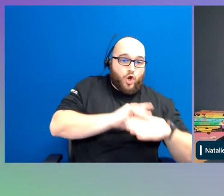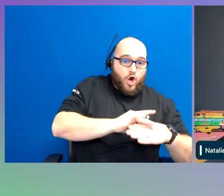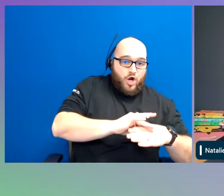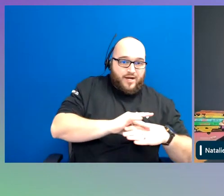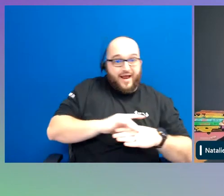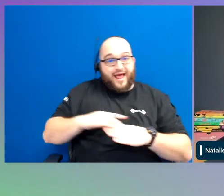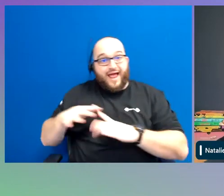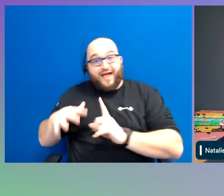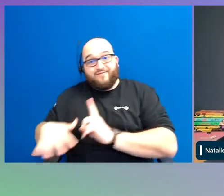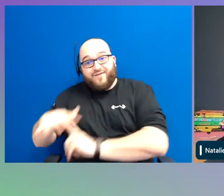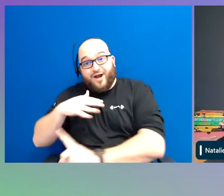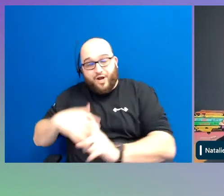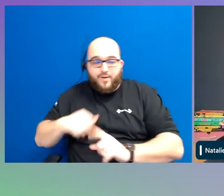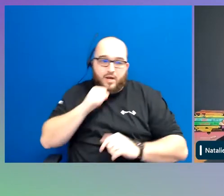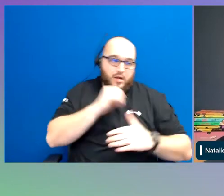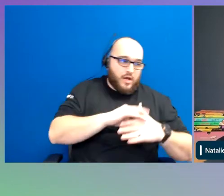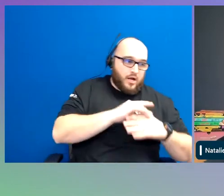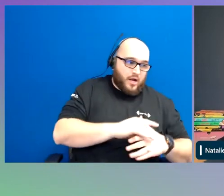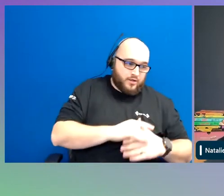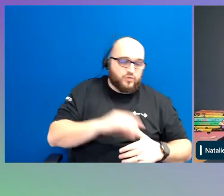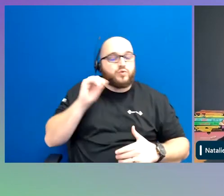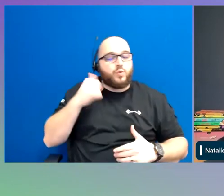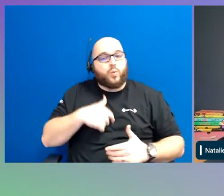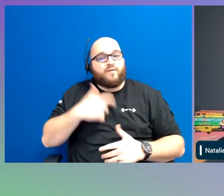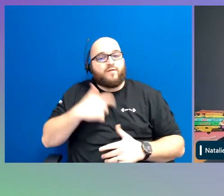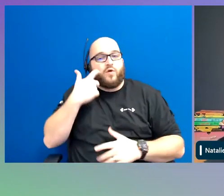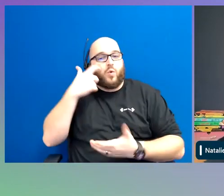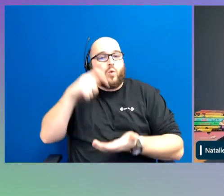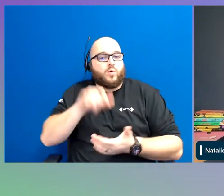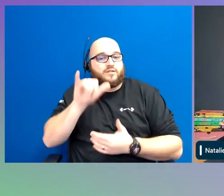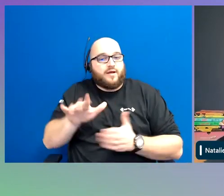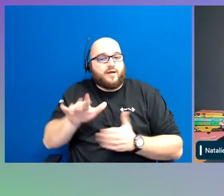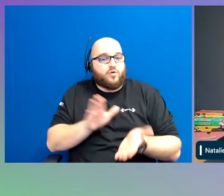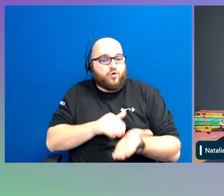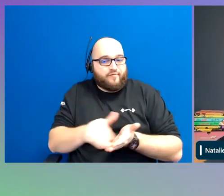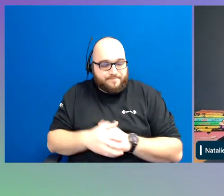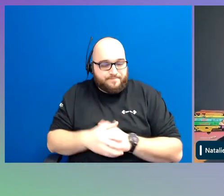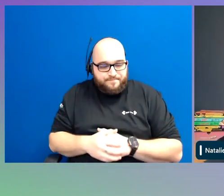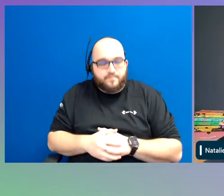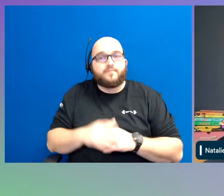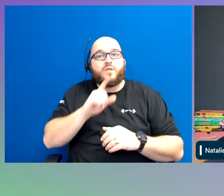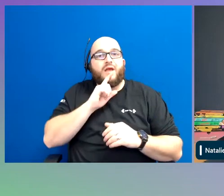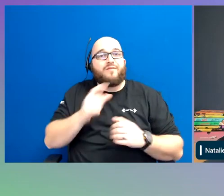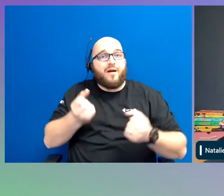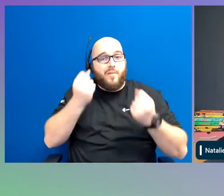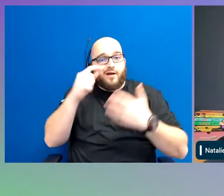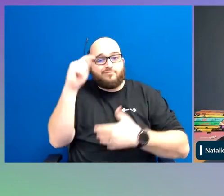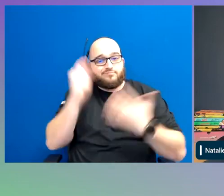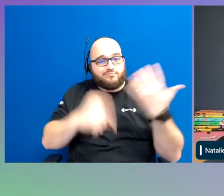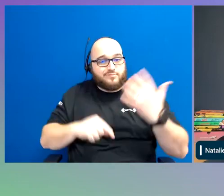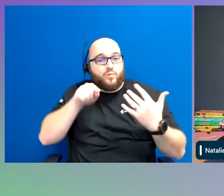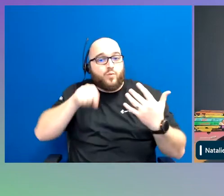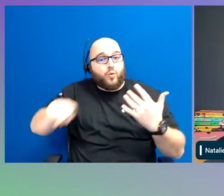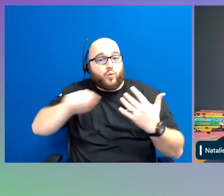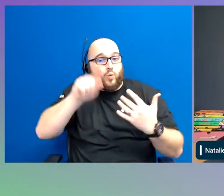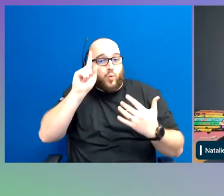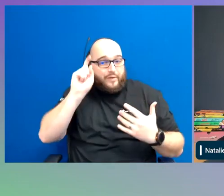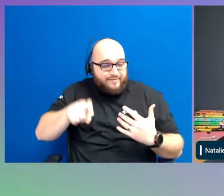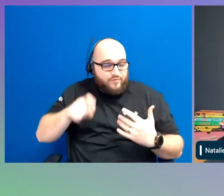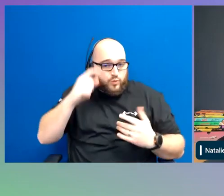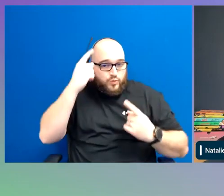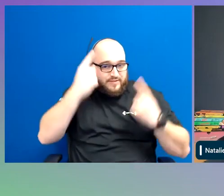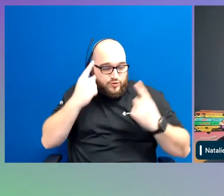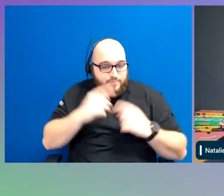a theme that's been picked up too. So there's a lot to consider. You may be able to approach, if you